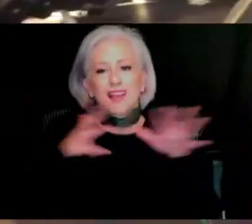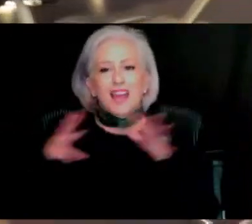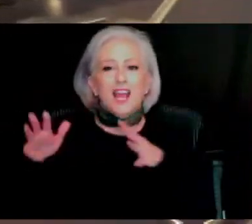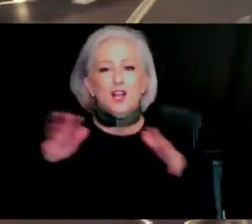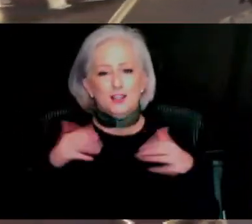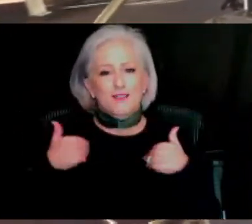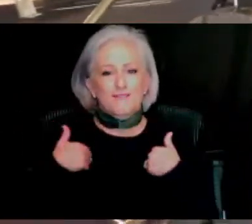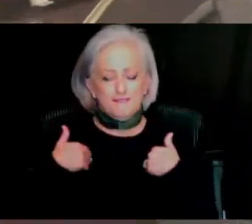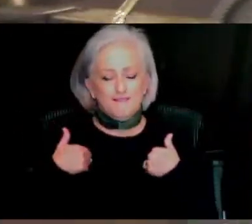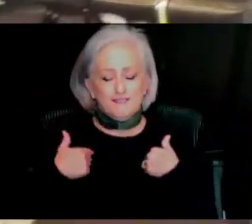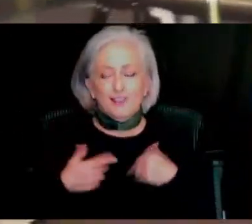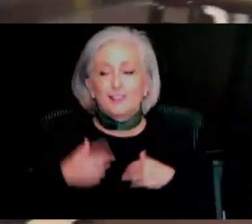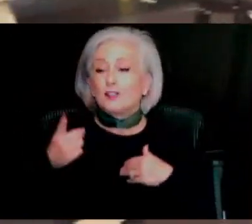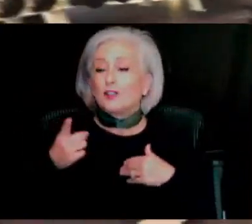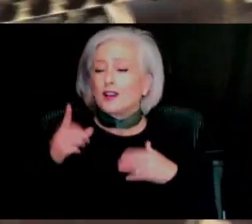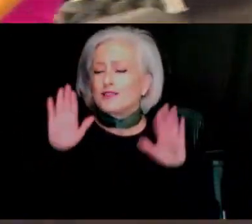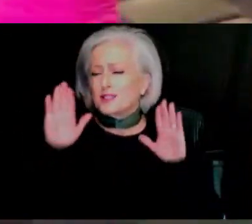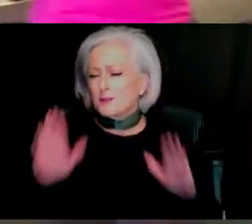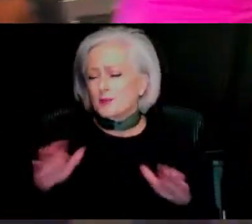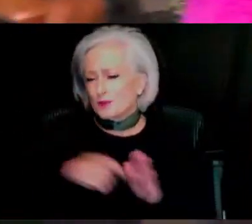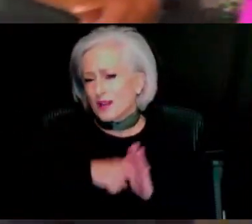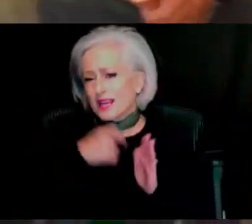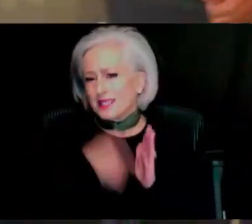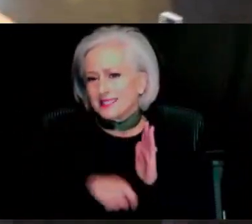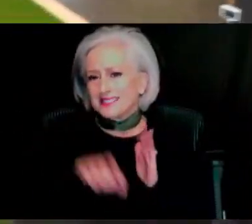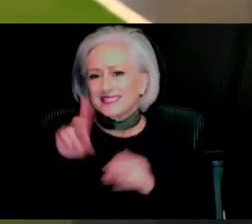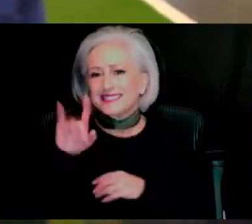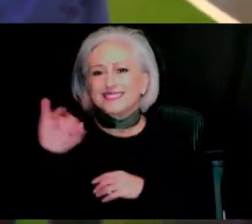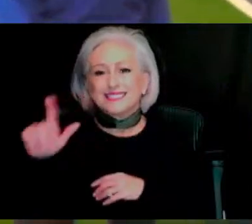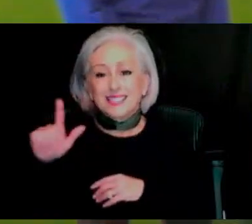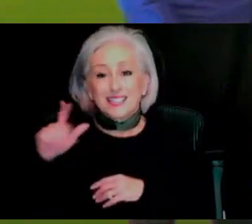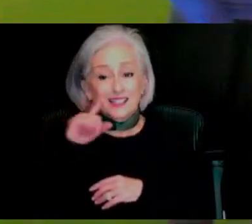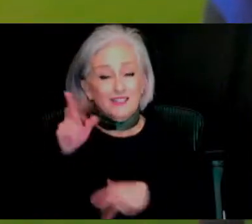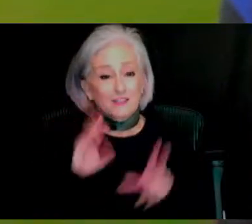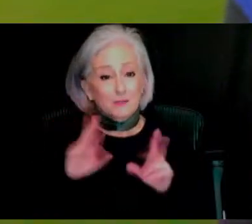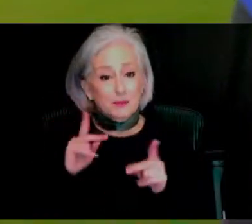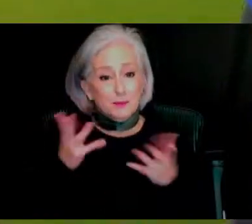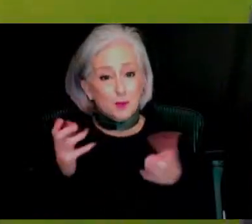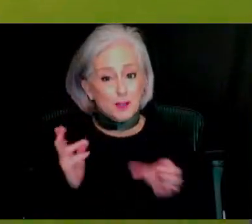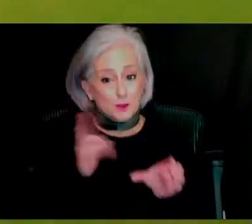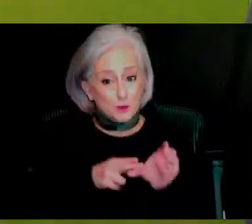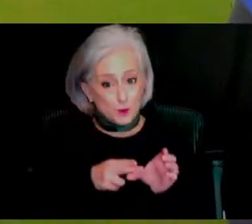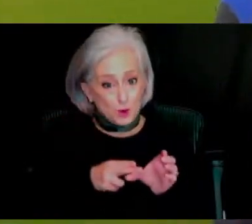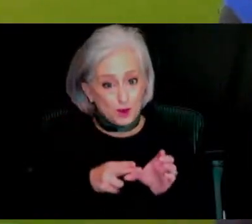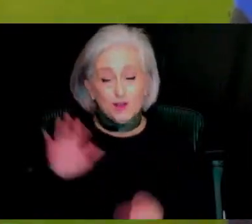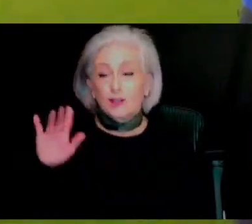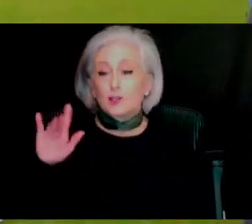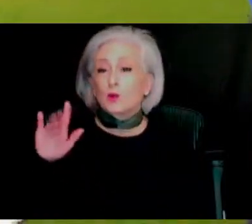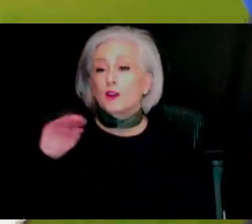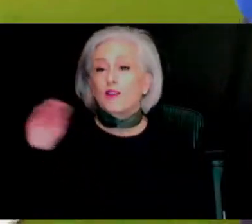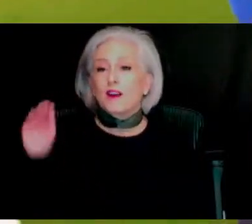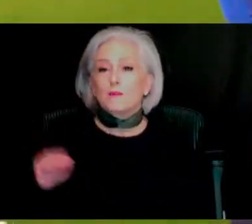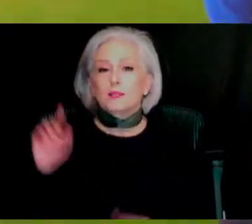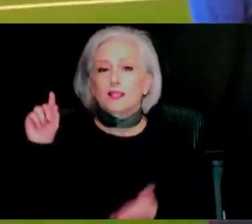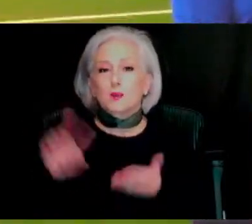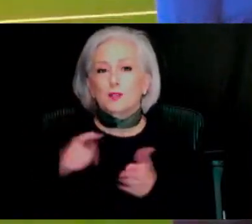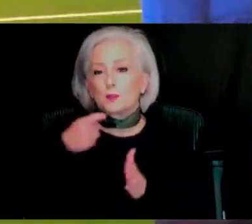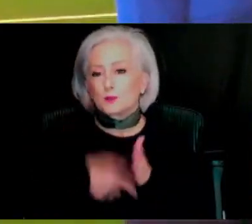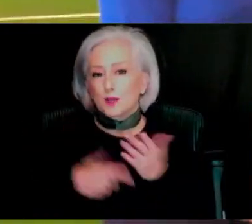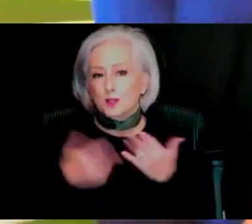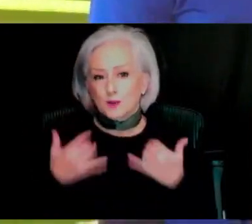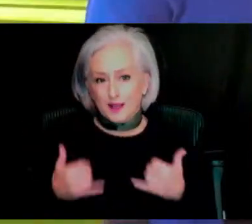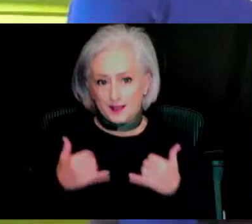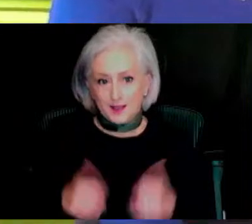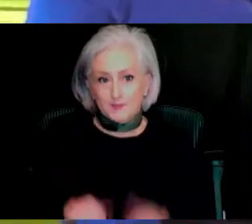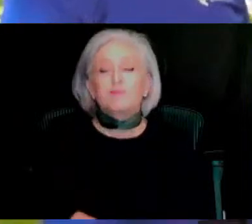really great deals for people who want to join just regular people sitting at home. There's a 25% off deal that you're offering. Absolutely. It's our winter special.